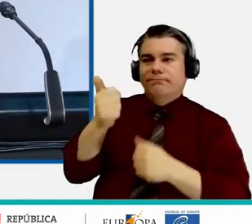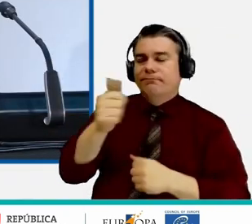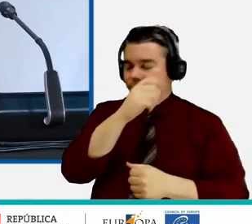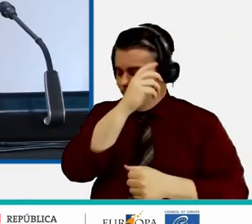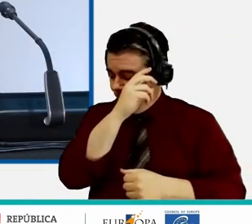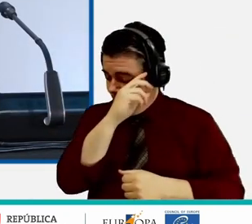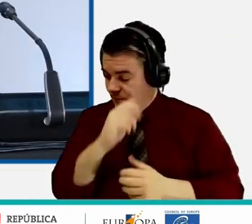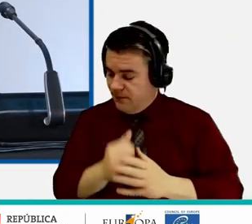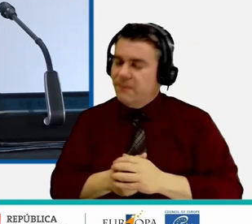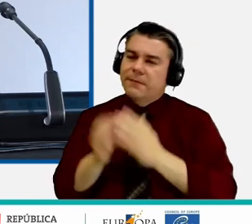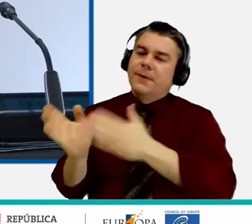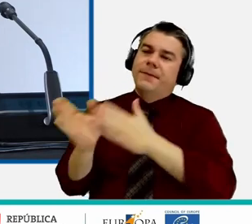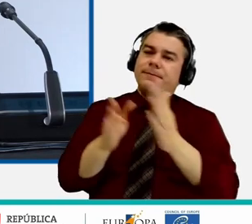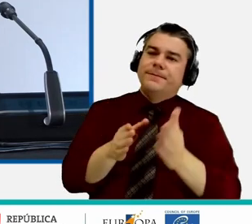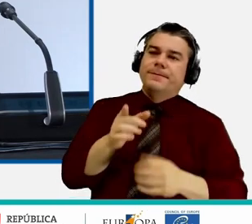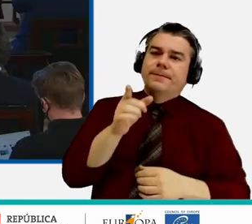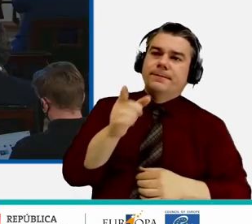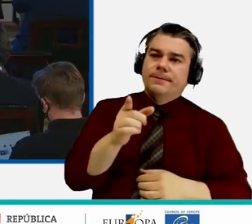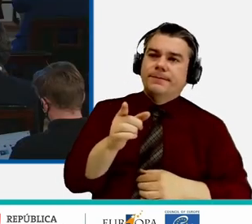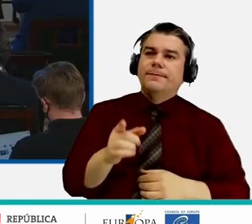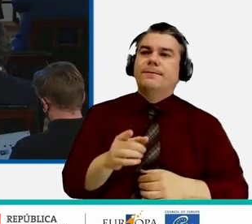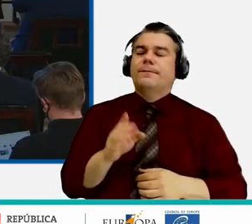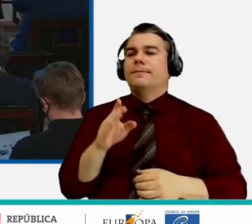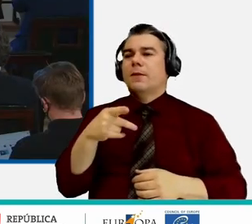I'd like to go now to Priscilla again.